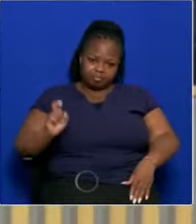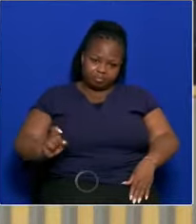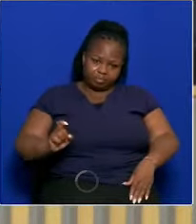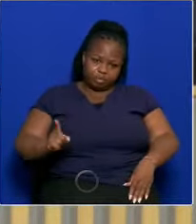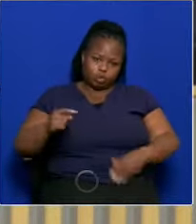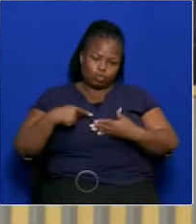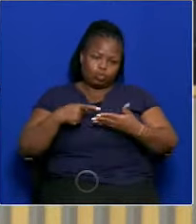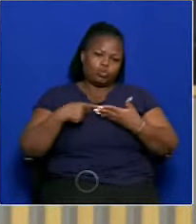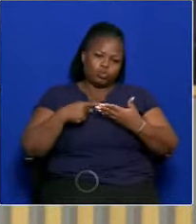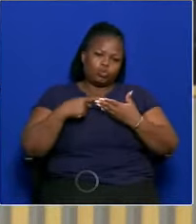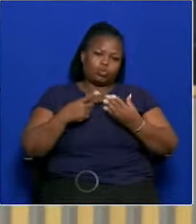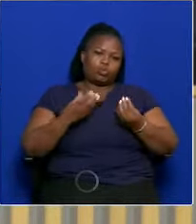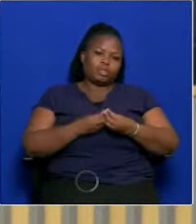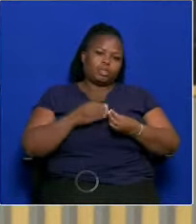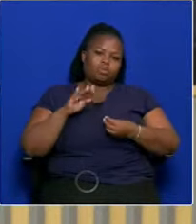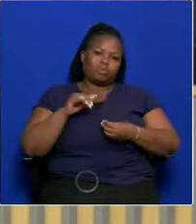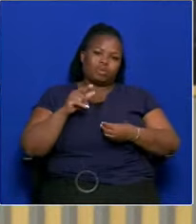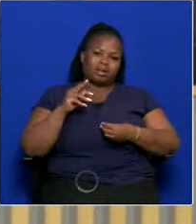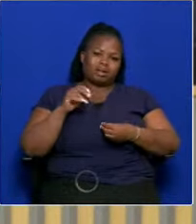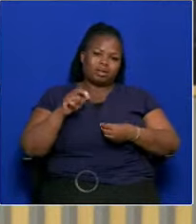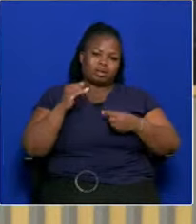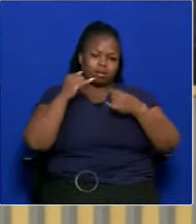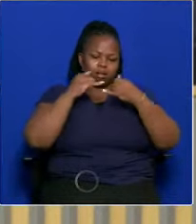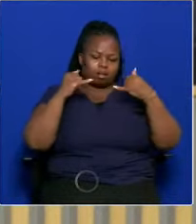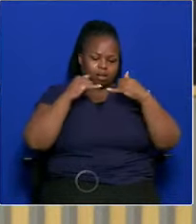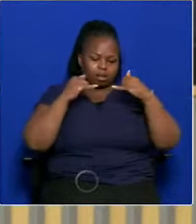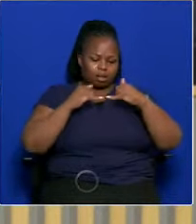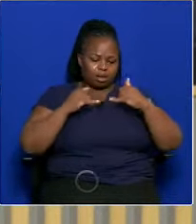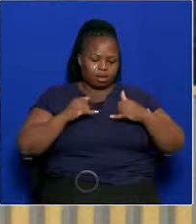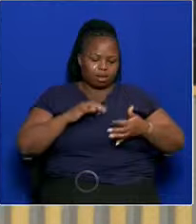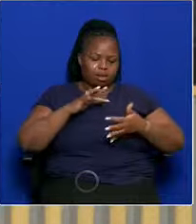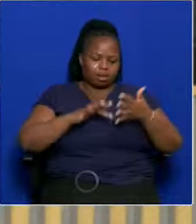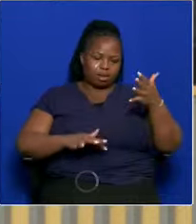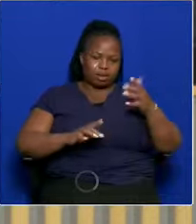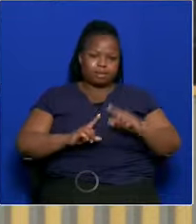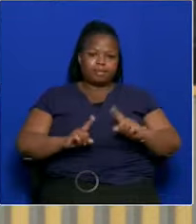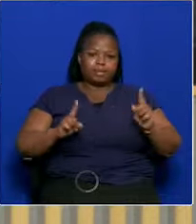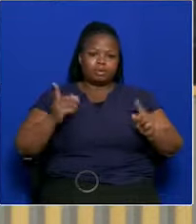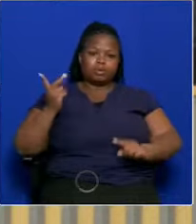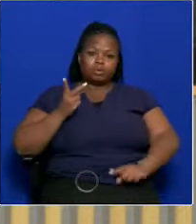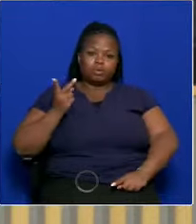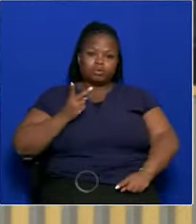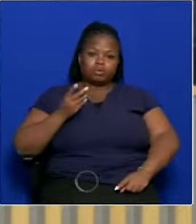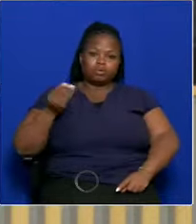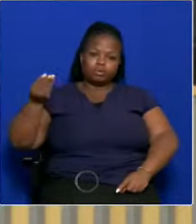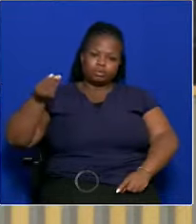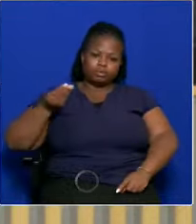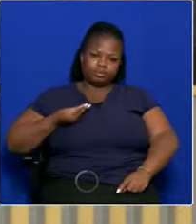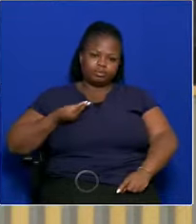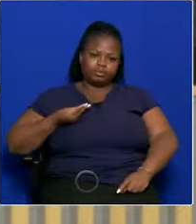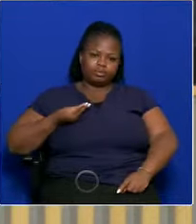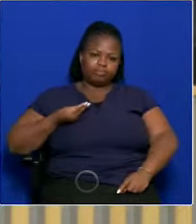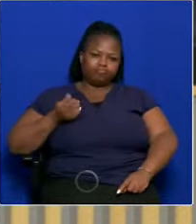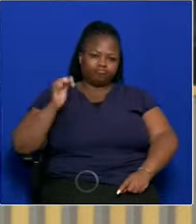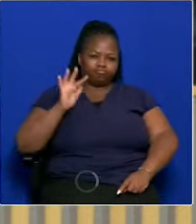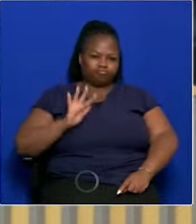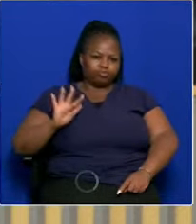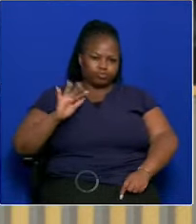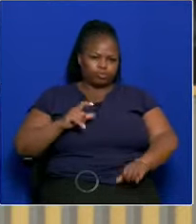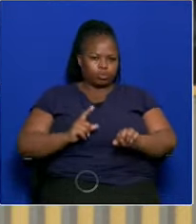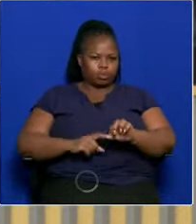Bowe line items in a statement, but we also have been given an estimated quotation.